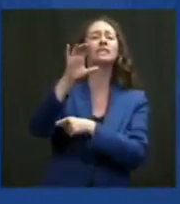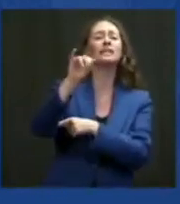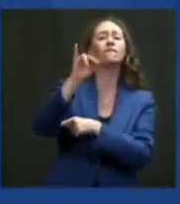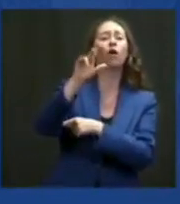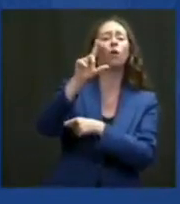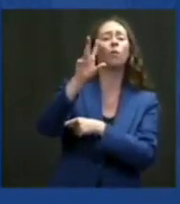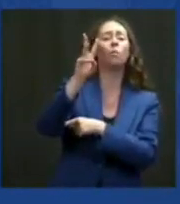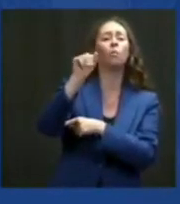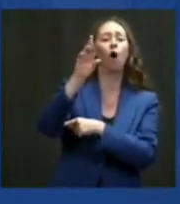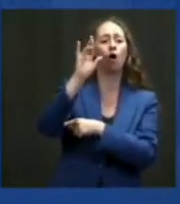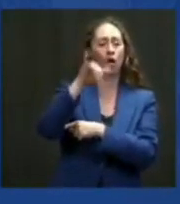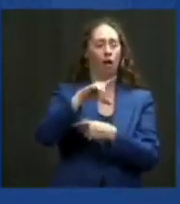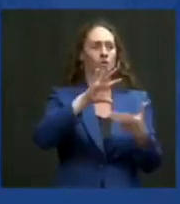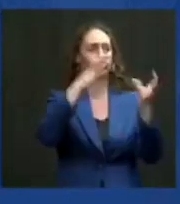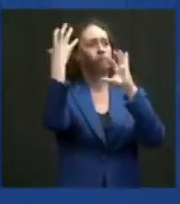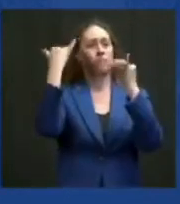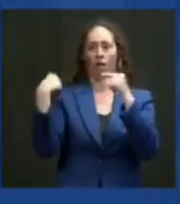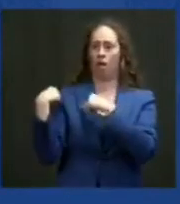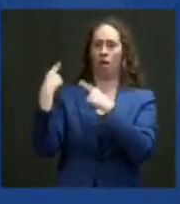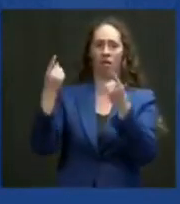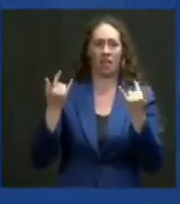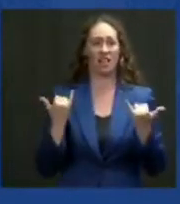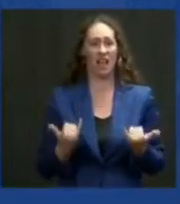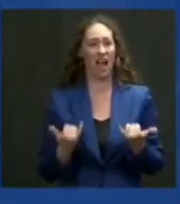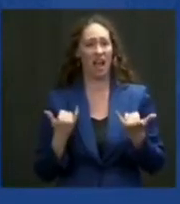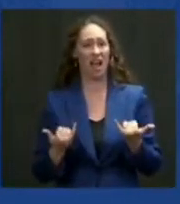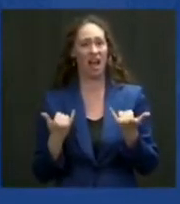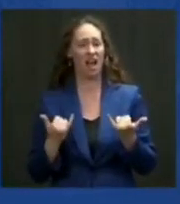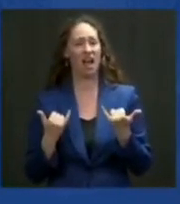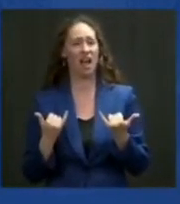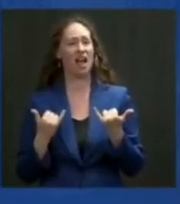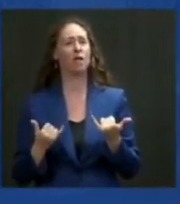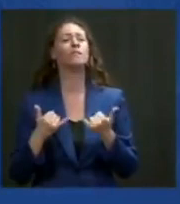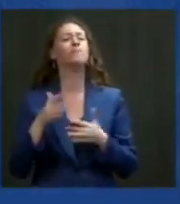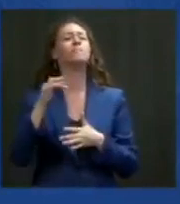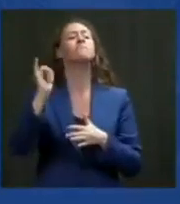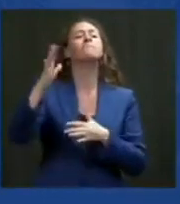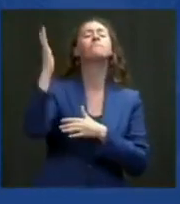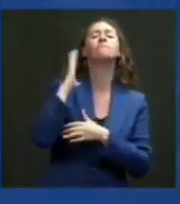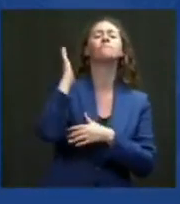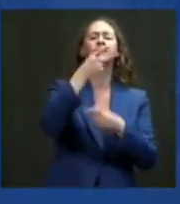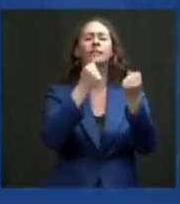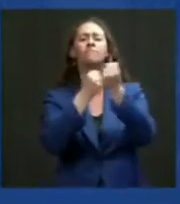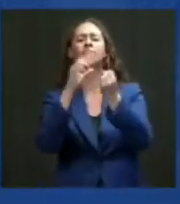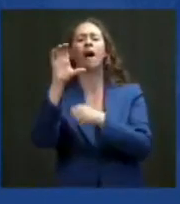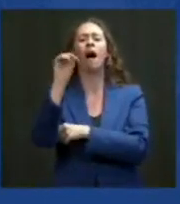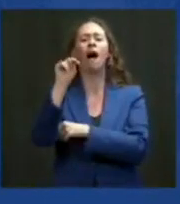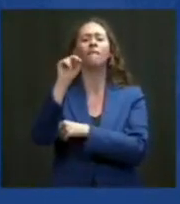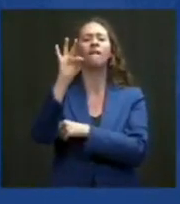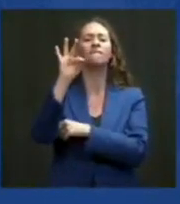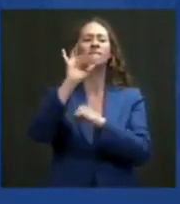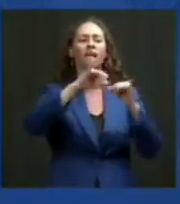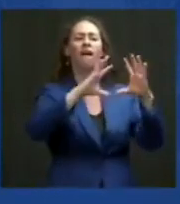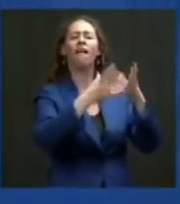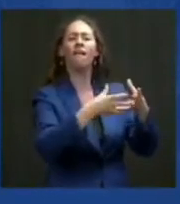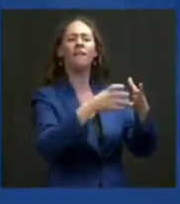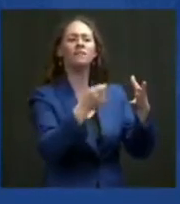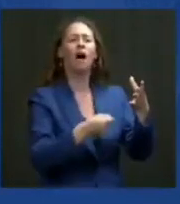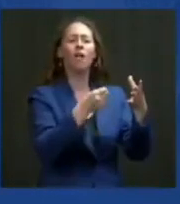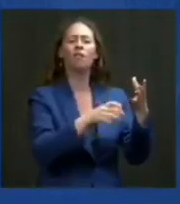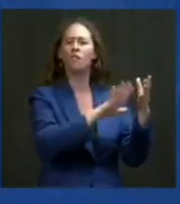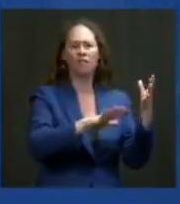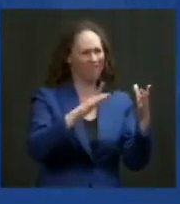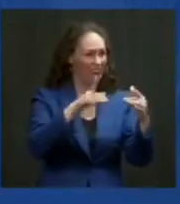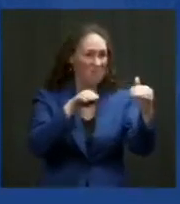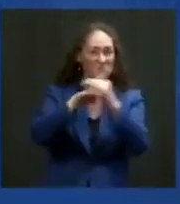War. The Confederates, back then, never breached the Capitol, as insurrectionists did